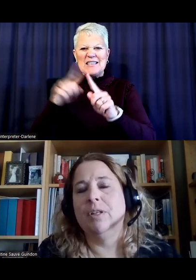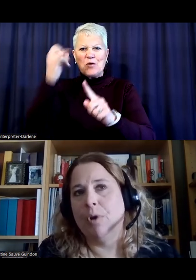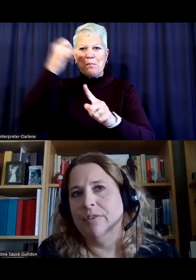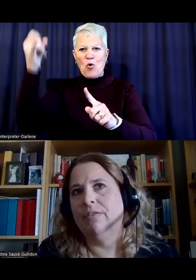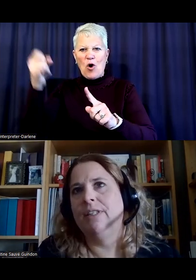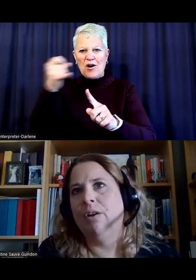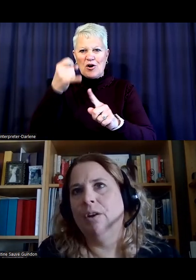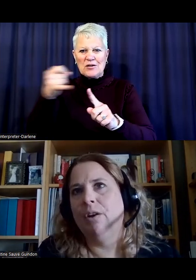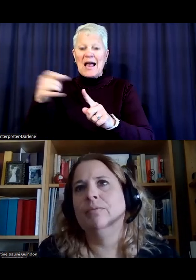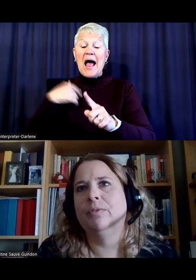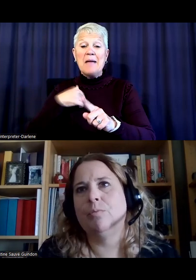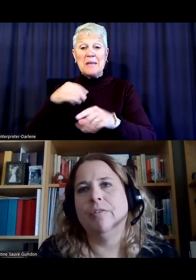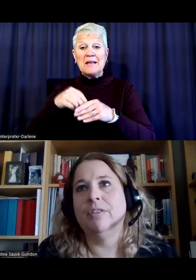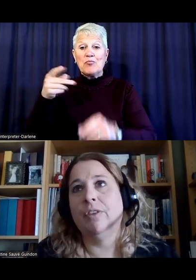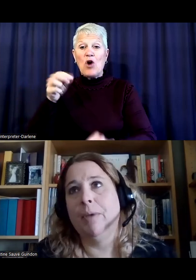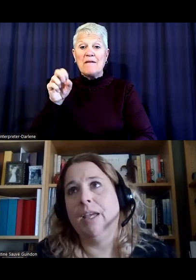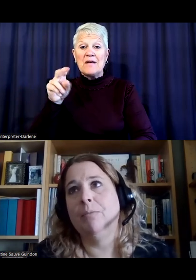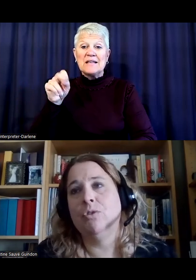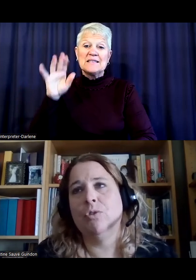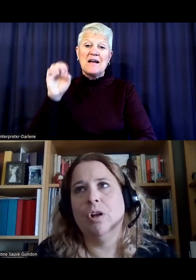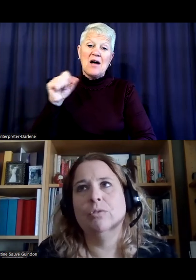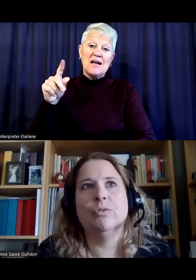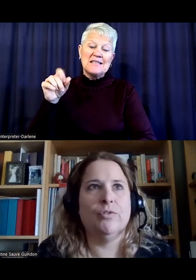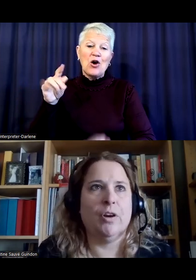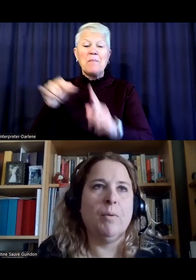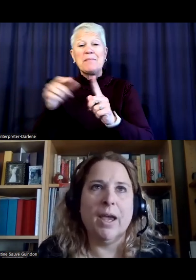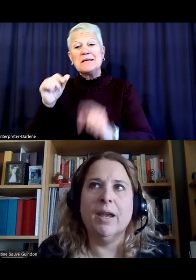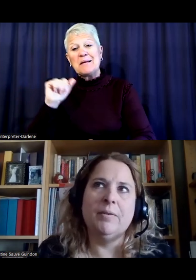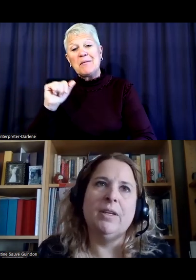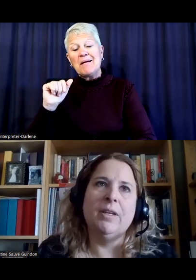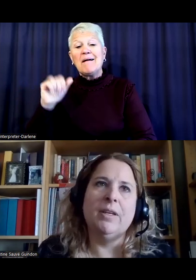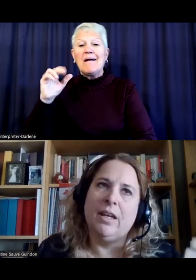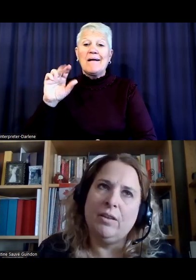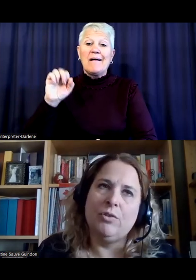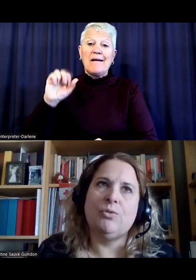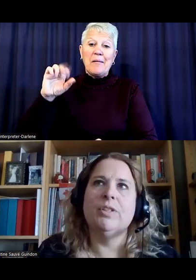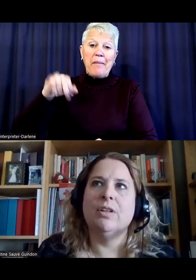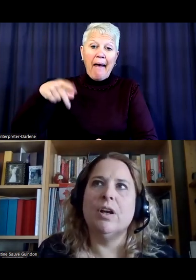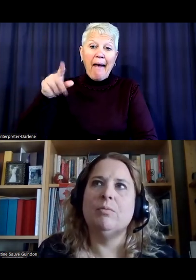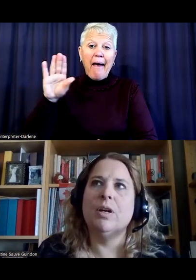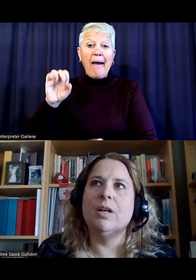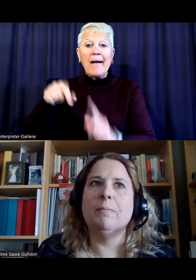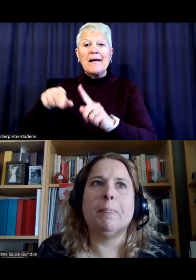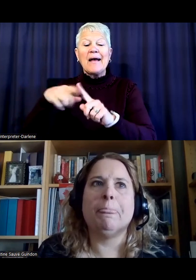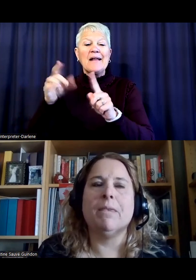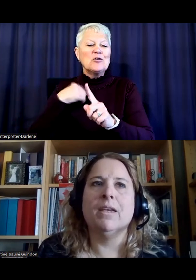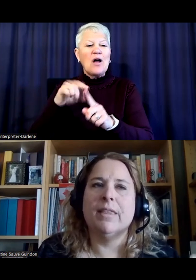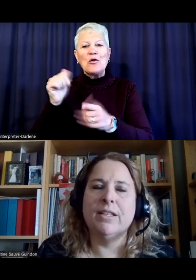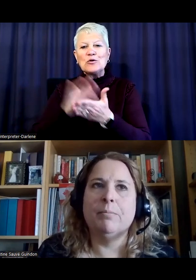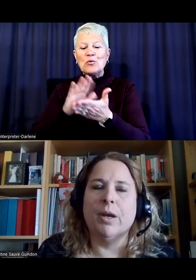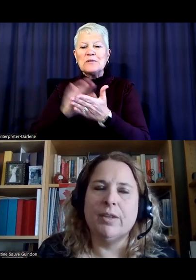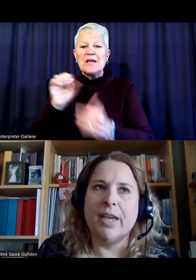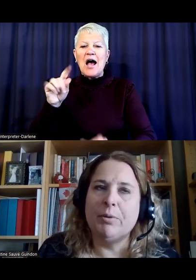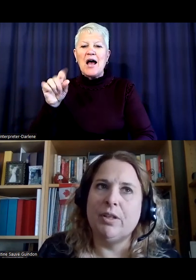I'm in the province of Ontario. There's province of Quebec and Montreal, not too far away. And our school is in Ottawa.